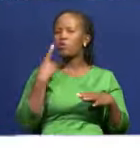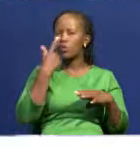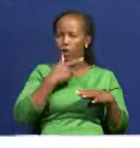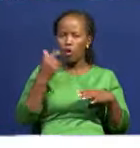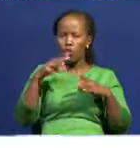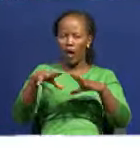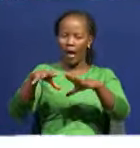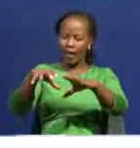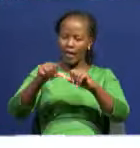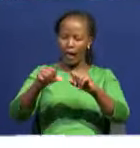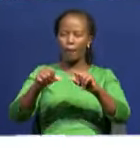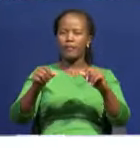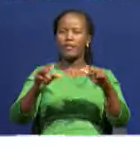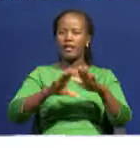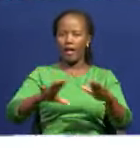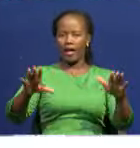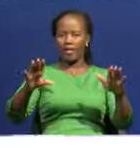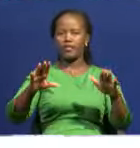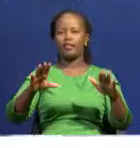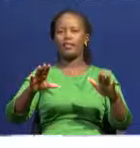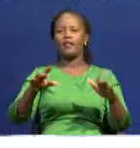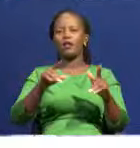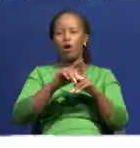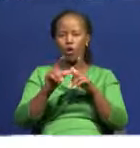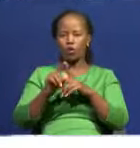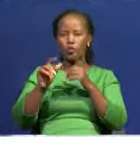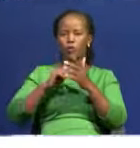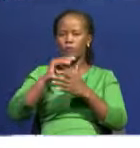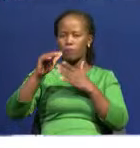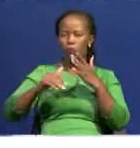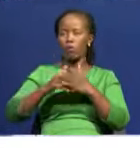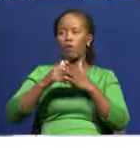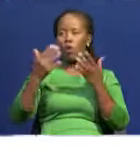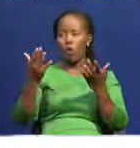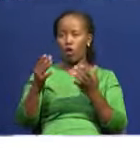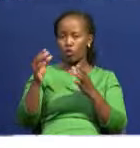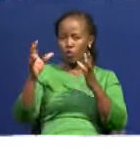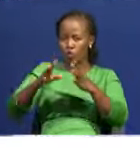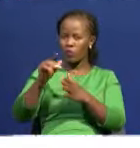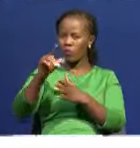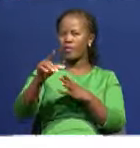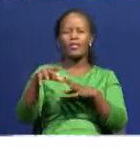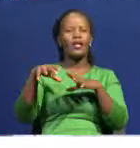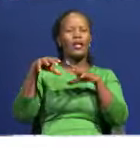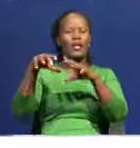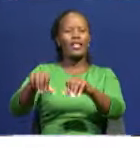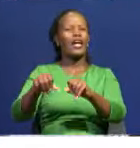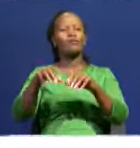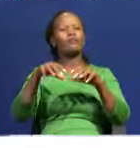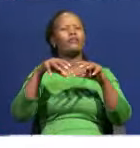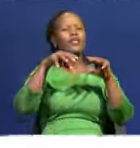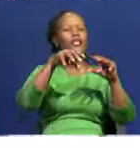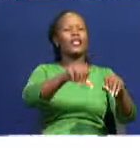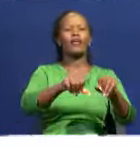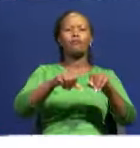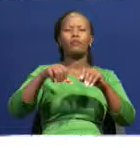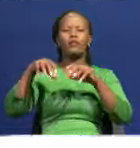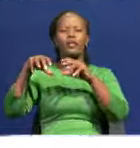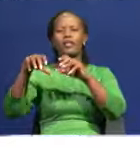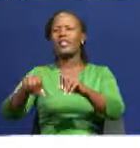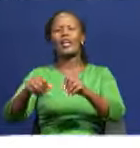Kiingereza grabbers, land grabbers, ambaye walikuwa wanafamia kila plot,